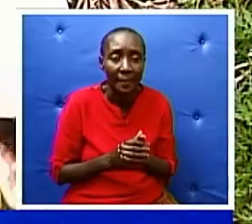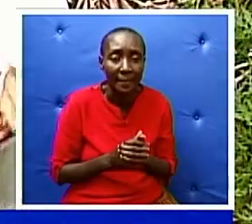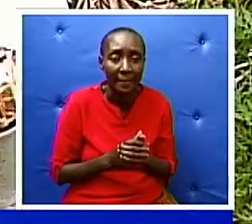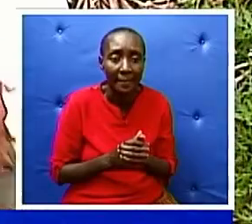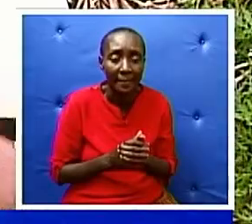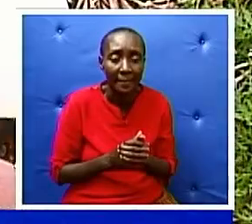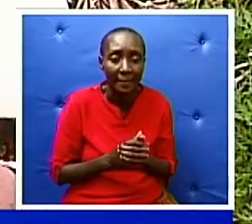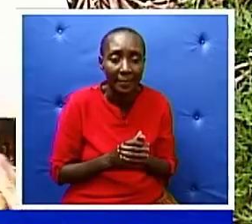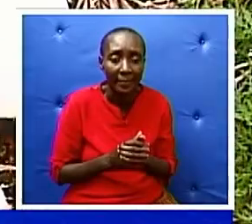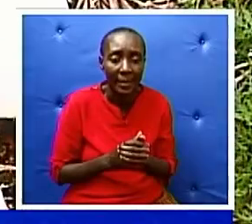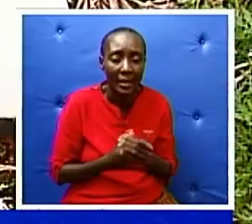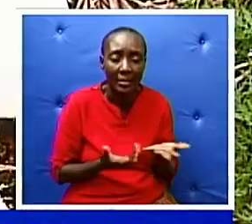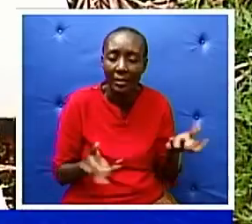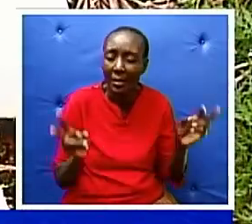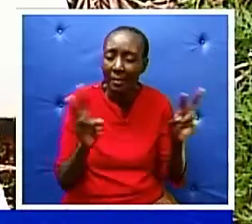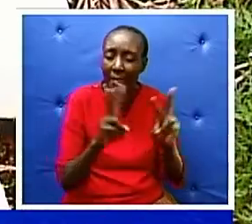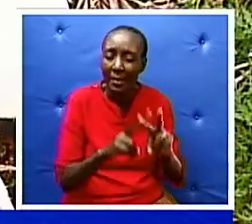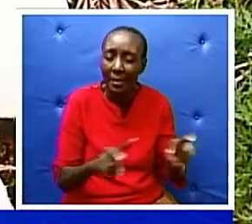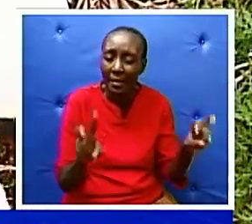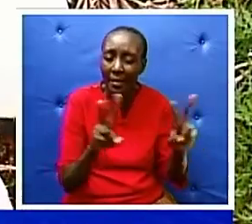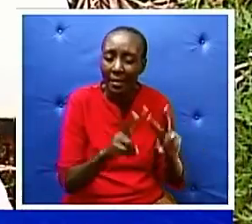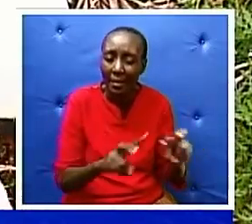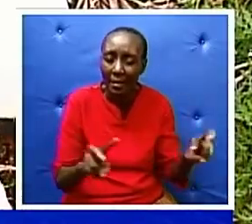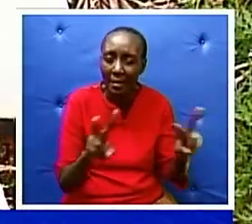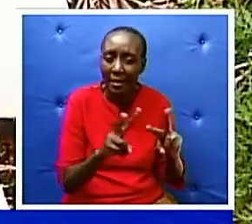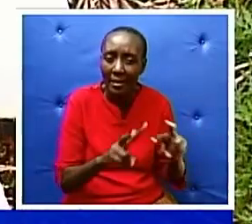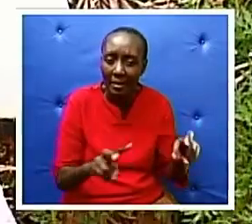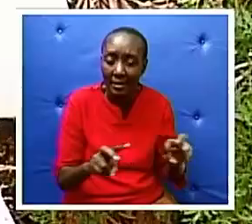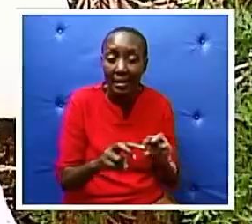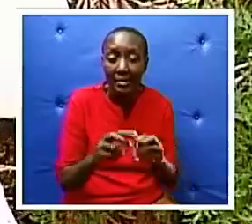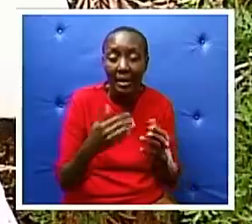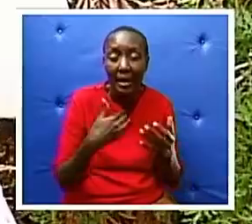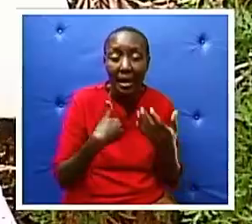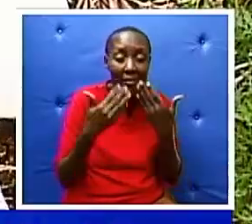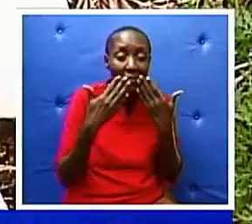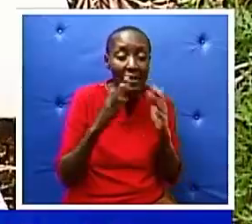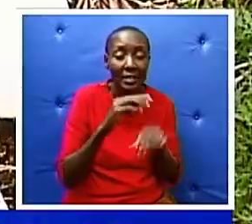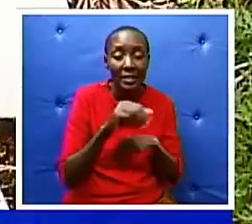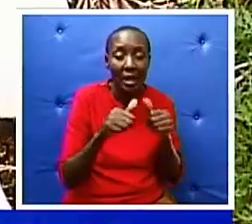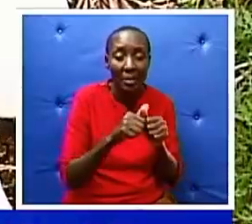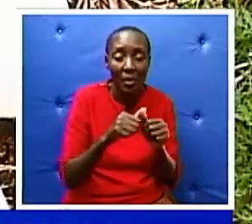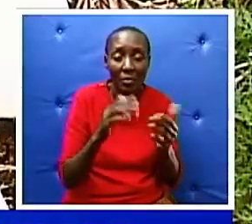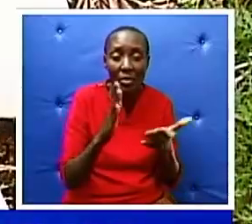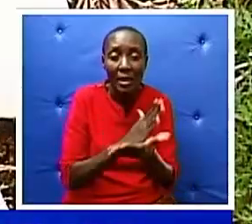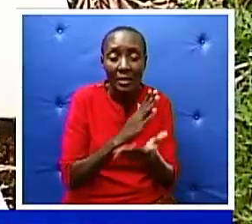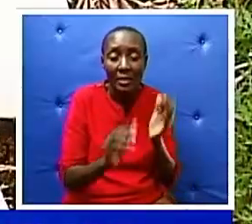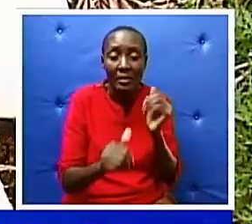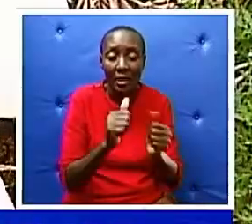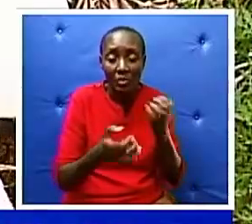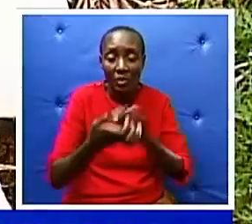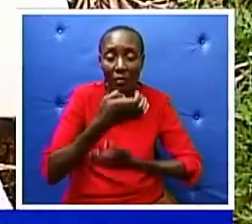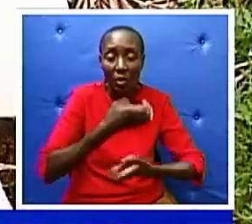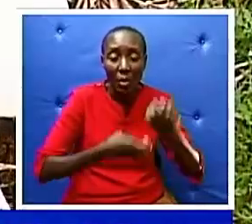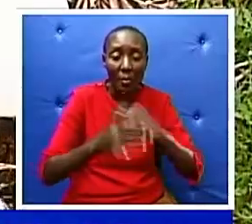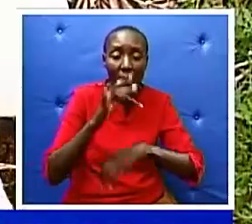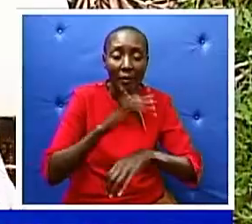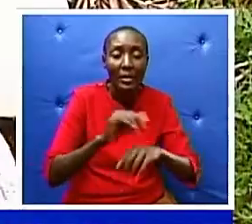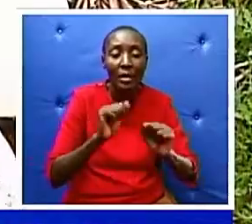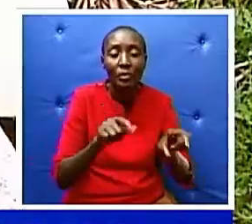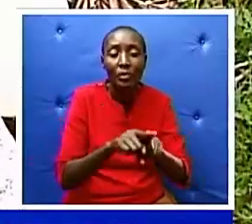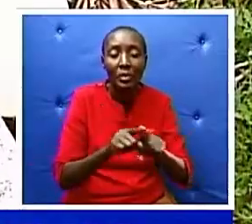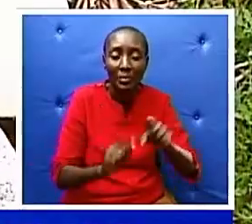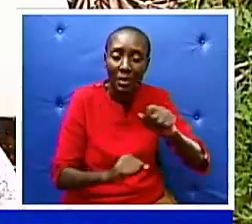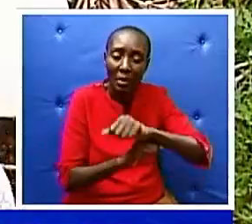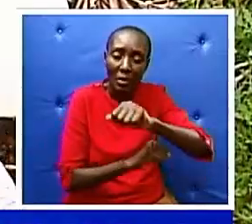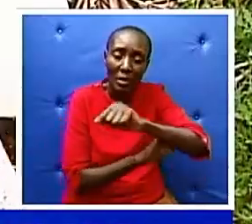setting and analysis of which sectors in the economy would be affected and how we would stimulate the same mm-hmm. to